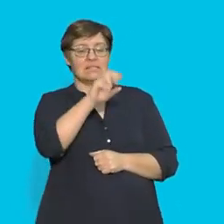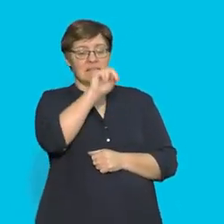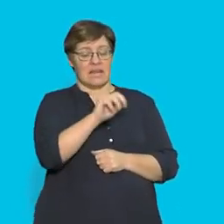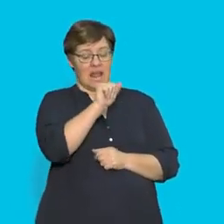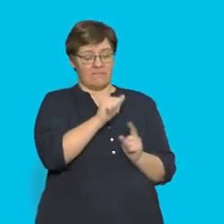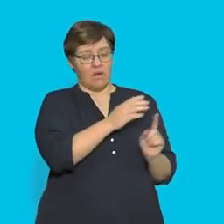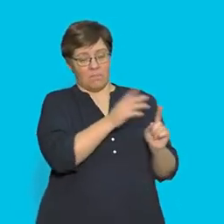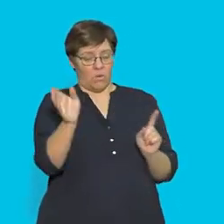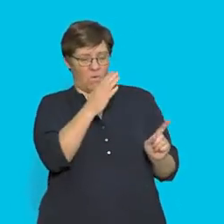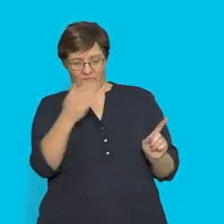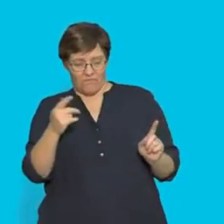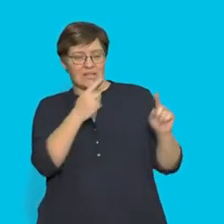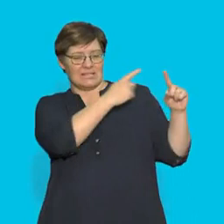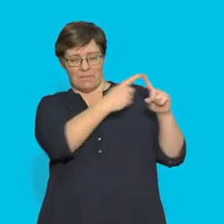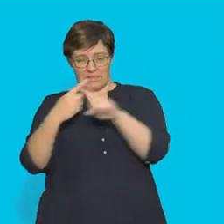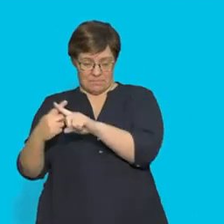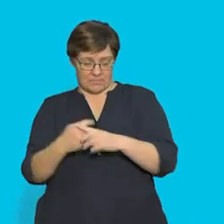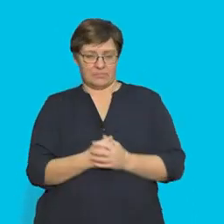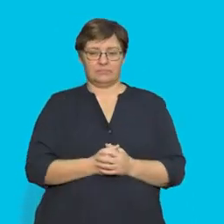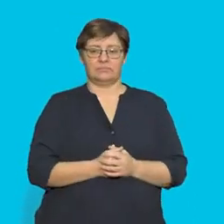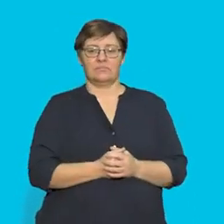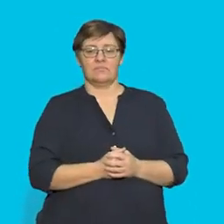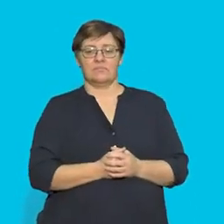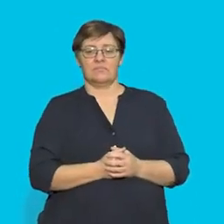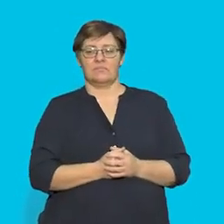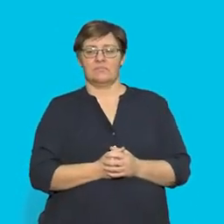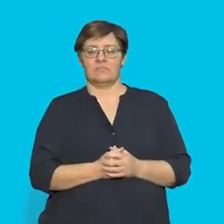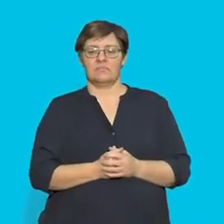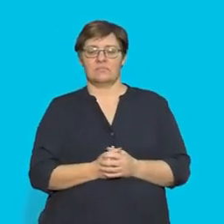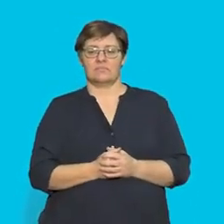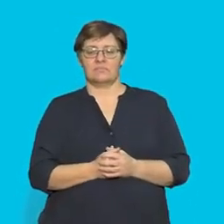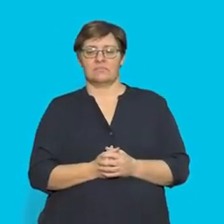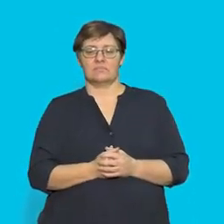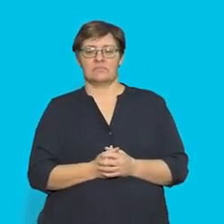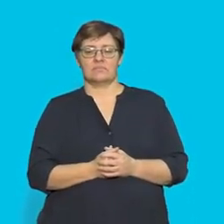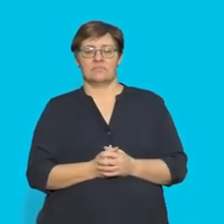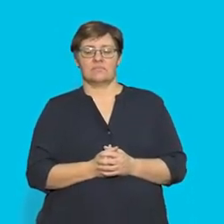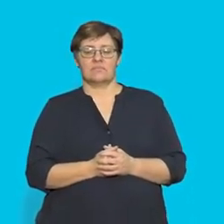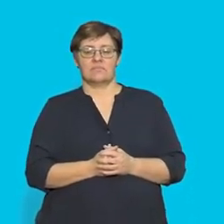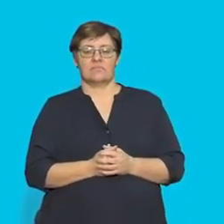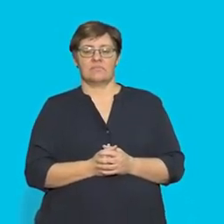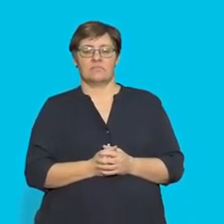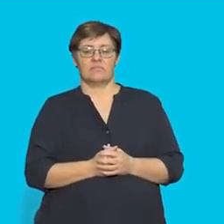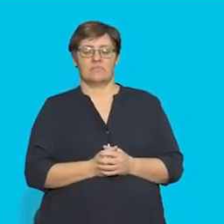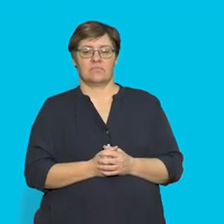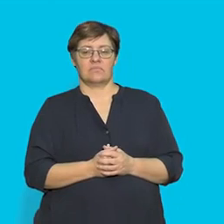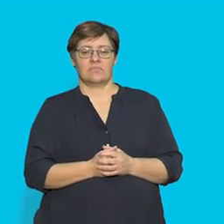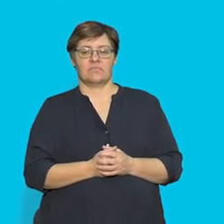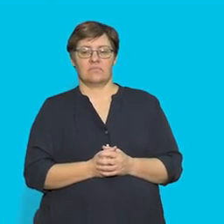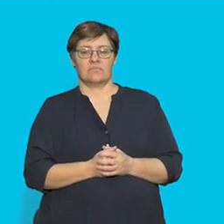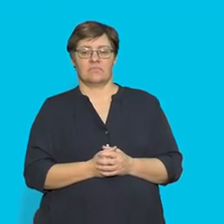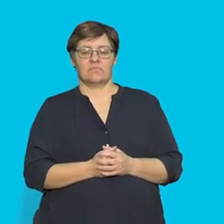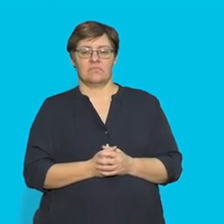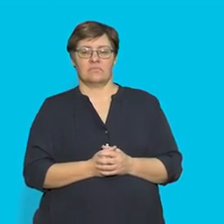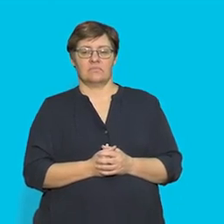multiplying through by sine of alpha. So we're going to multiply through by sine of alpha there. And let me just grab my pen. Okay, so we're going to multiply